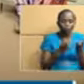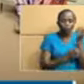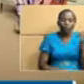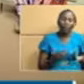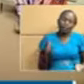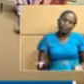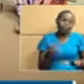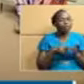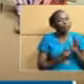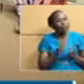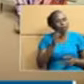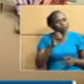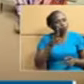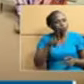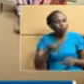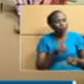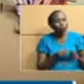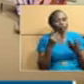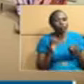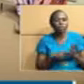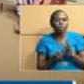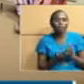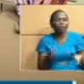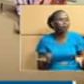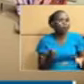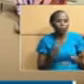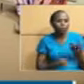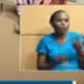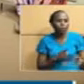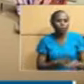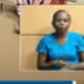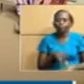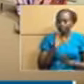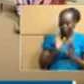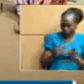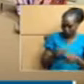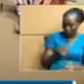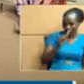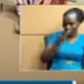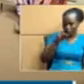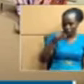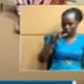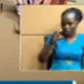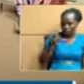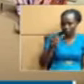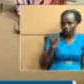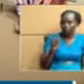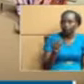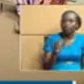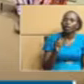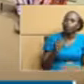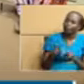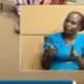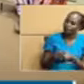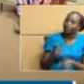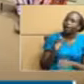distribute it, maybe the food would have gone. Let me get in. Let me get in Angela, who's following us virtually. And I need to announce but at the same time, Charles,